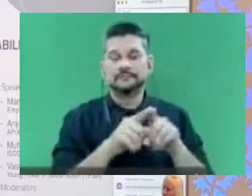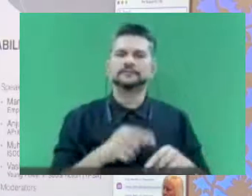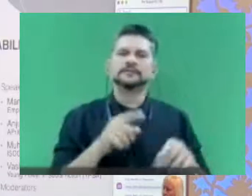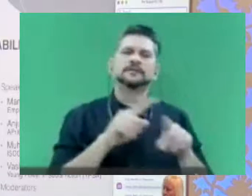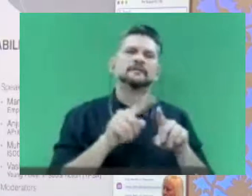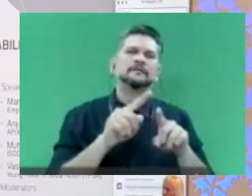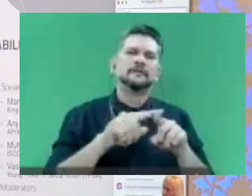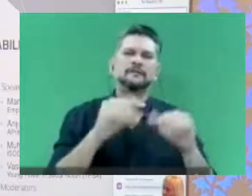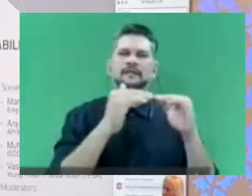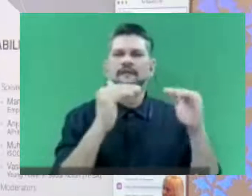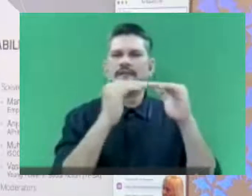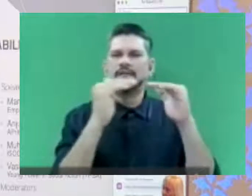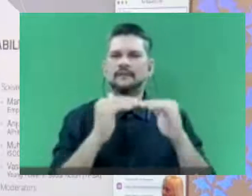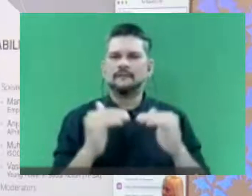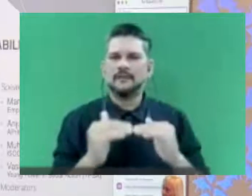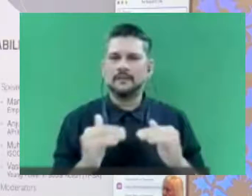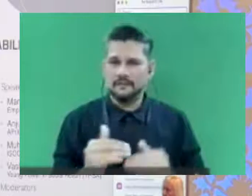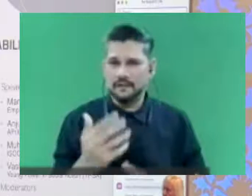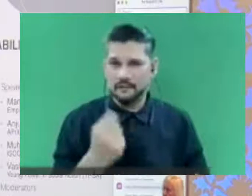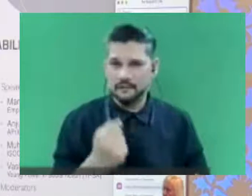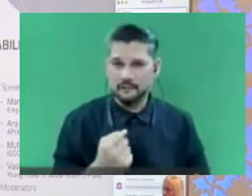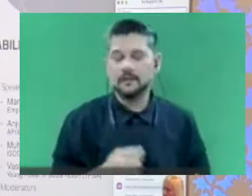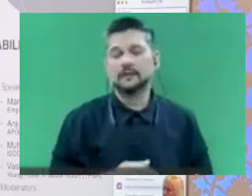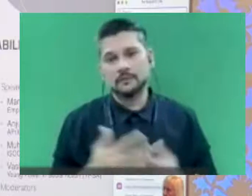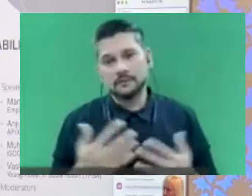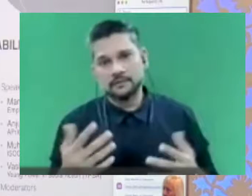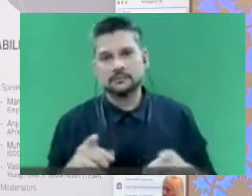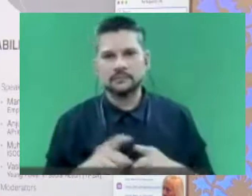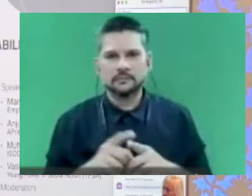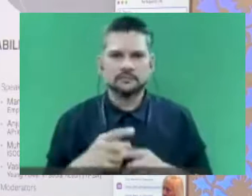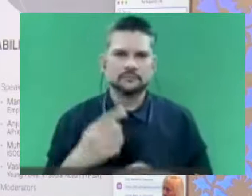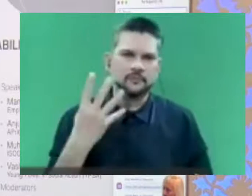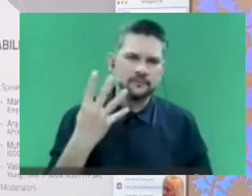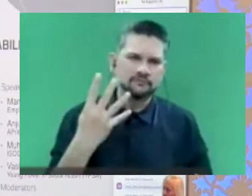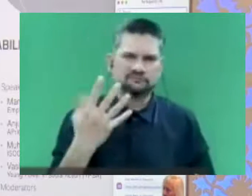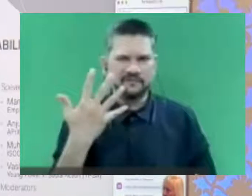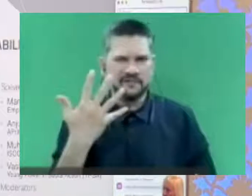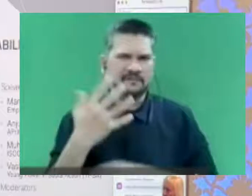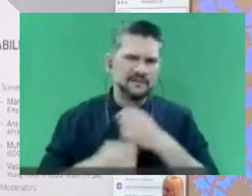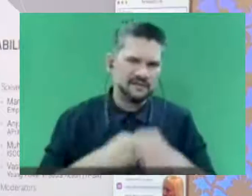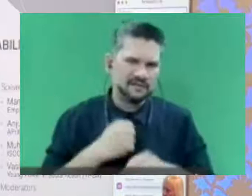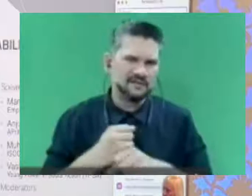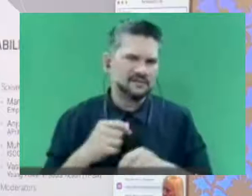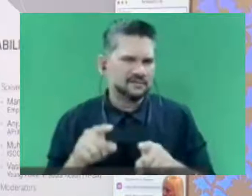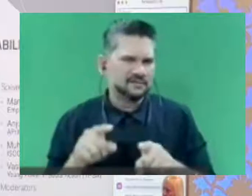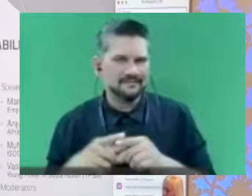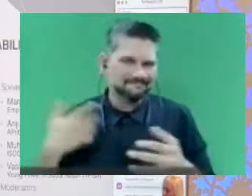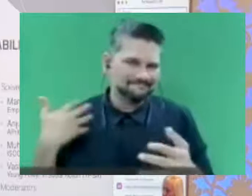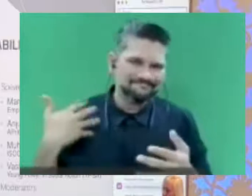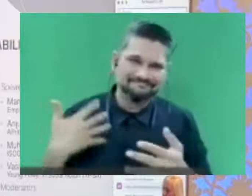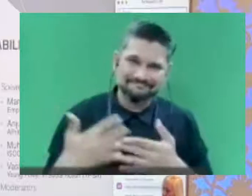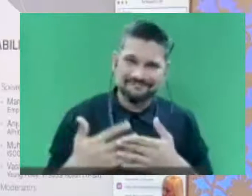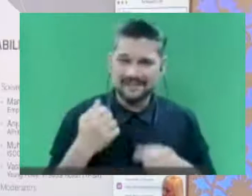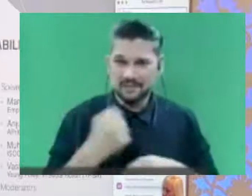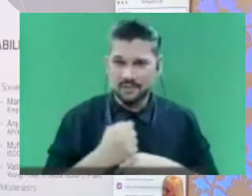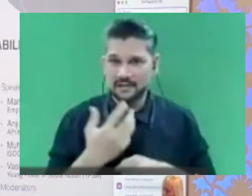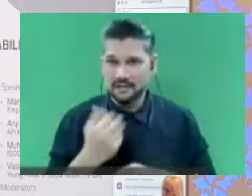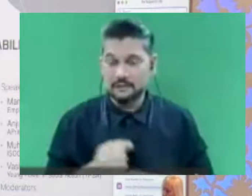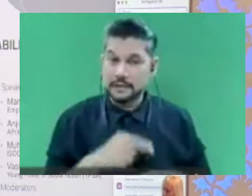been doing it for like 4 or 5 years or so. So this initiative